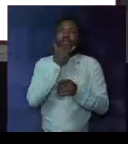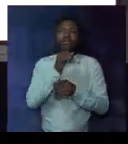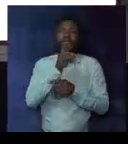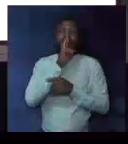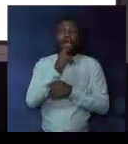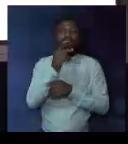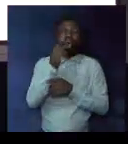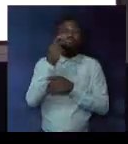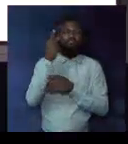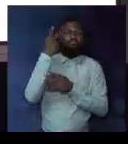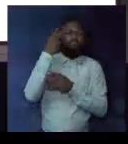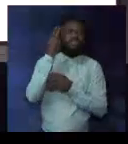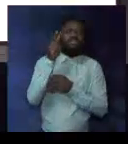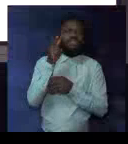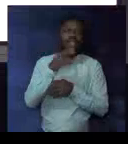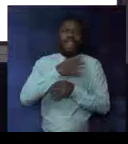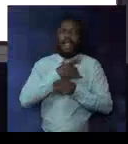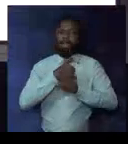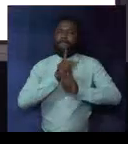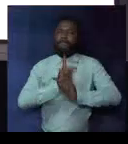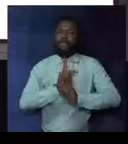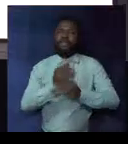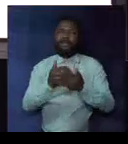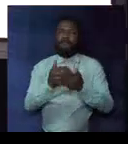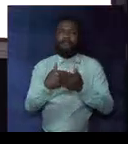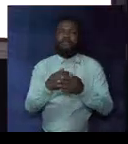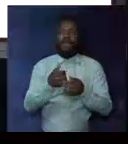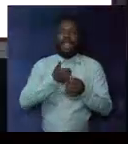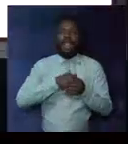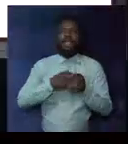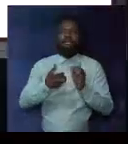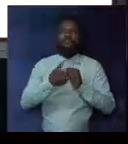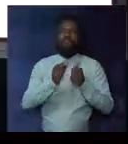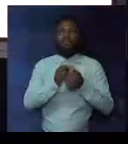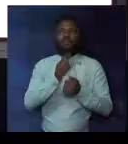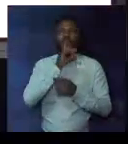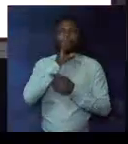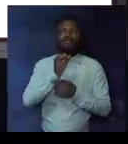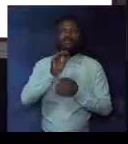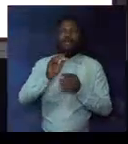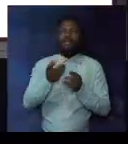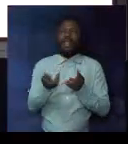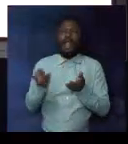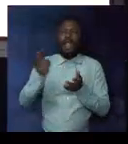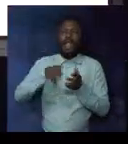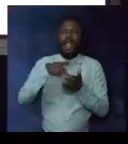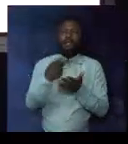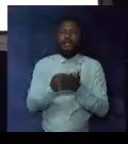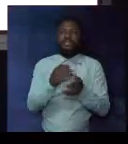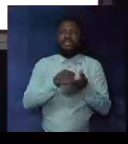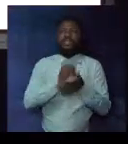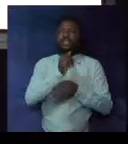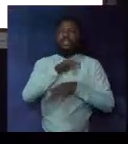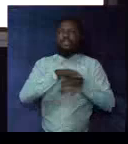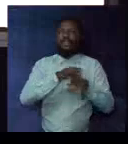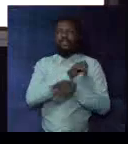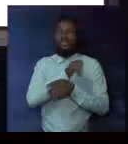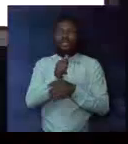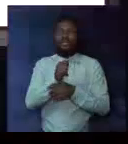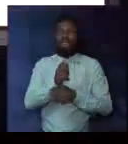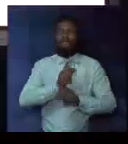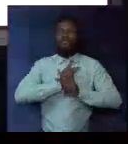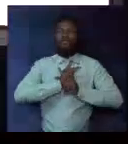likely faults are predicted and prevented before any problem actually arises, it is called